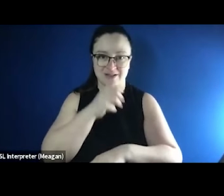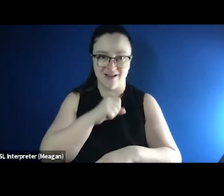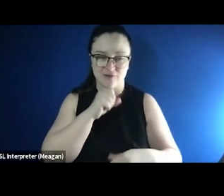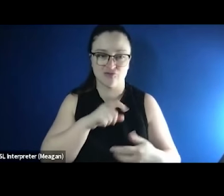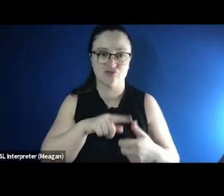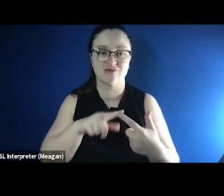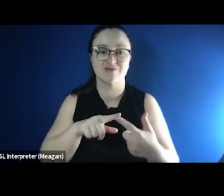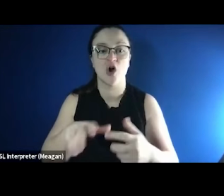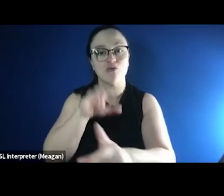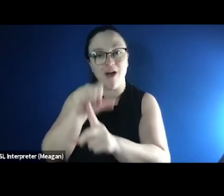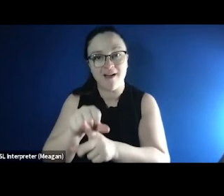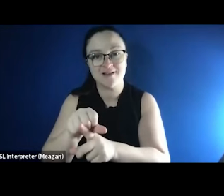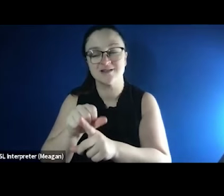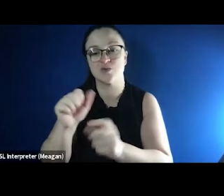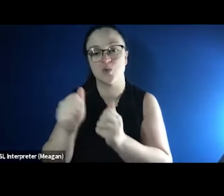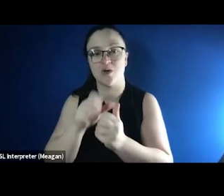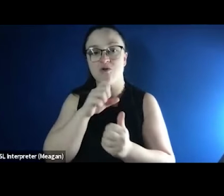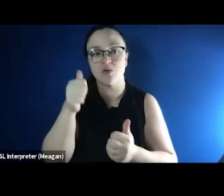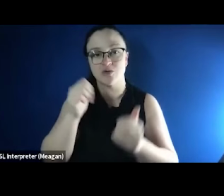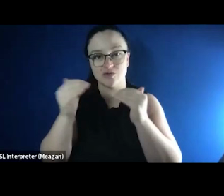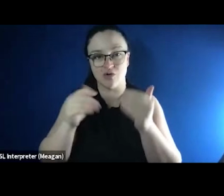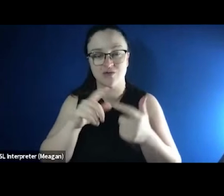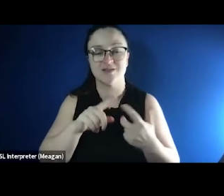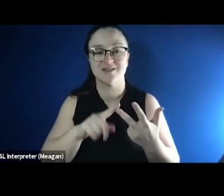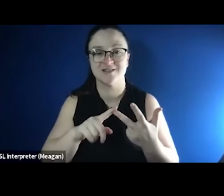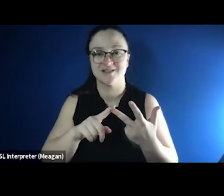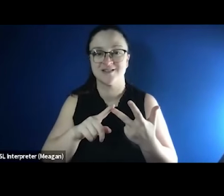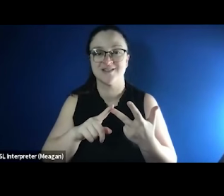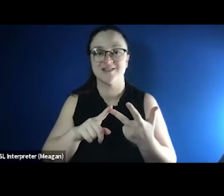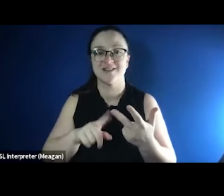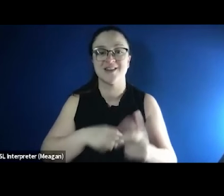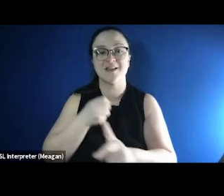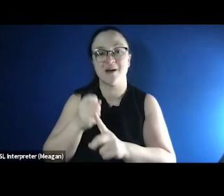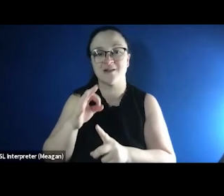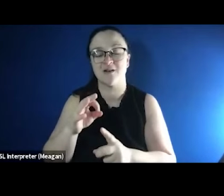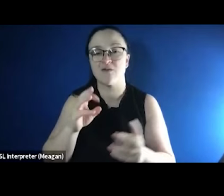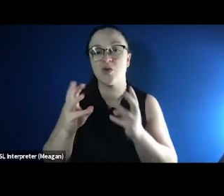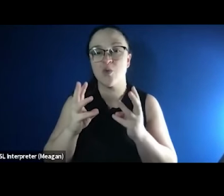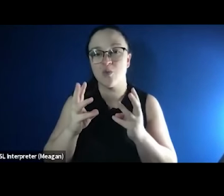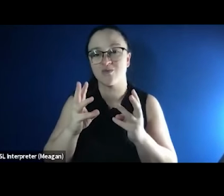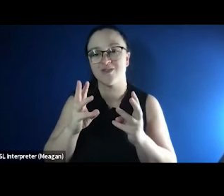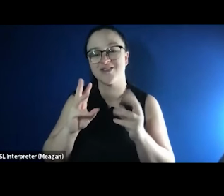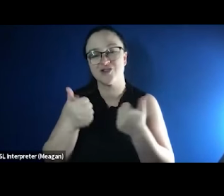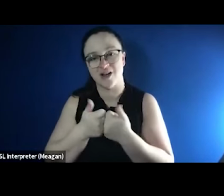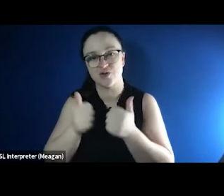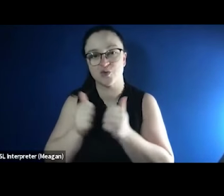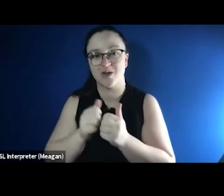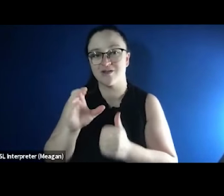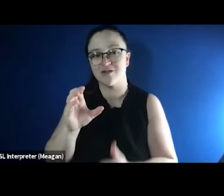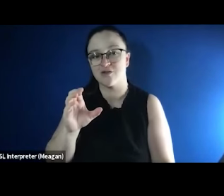older adults. And then third, the longstanding impact of the wars on crime, drugs, and the Crime Control Act of